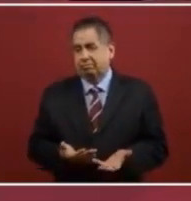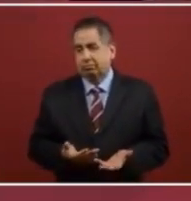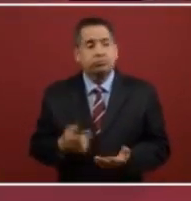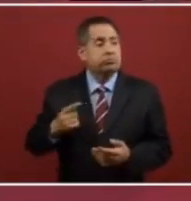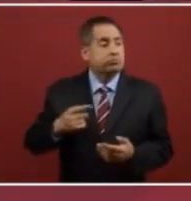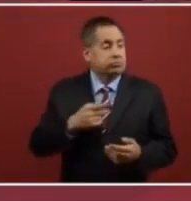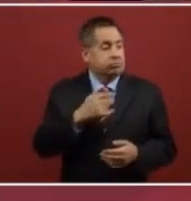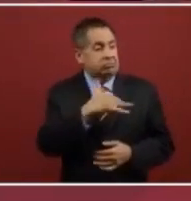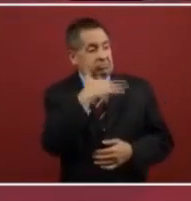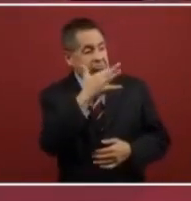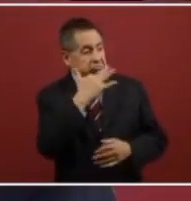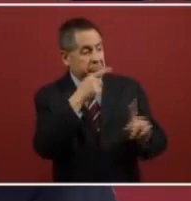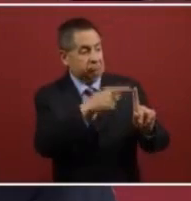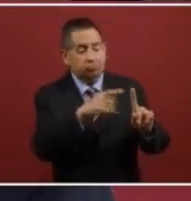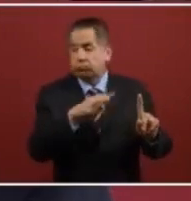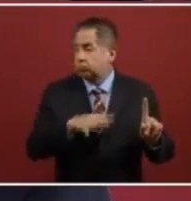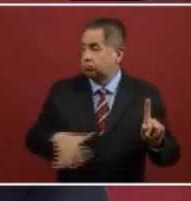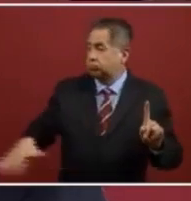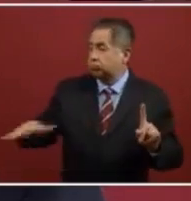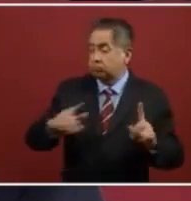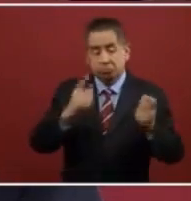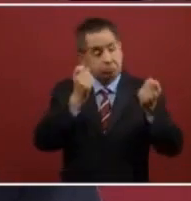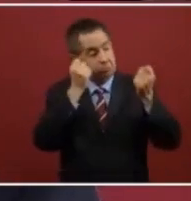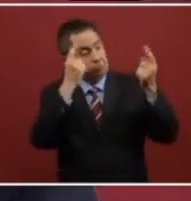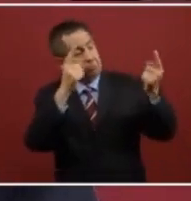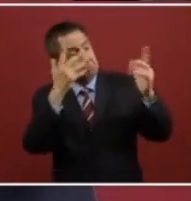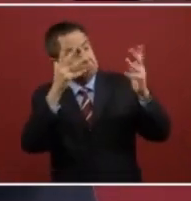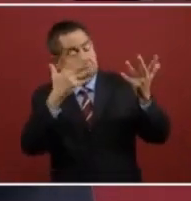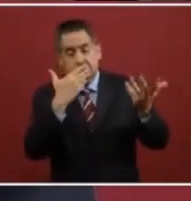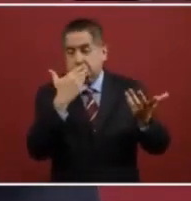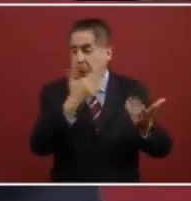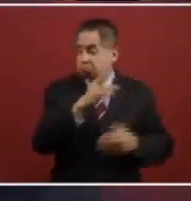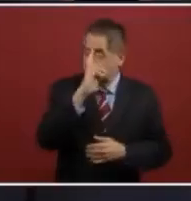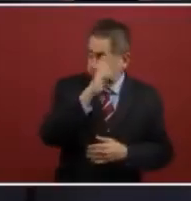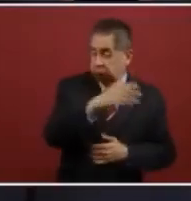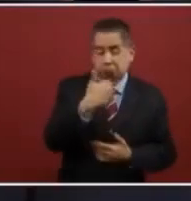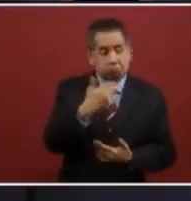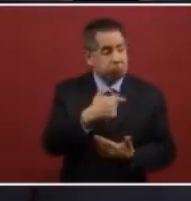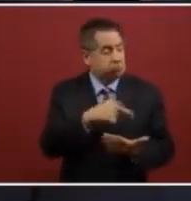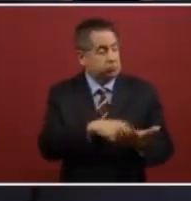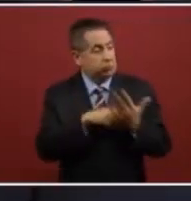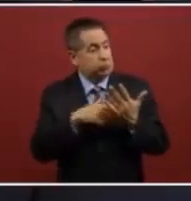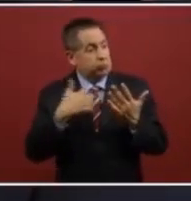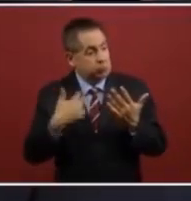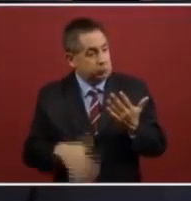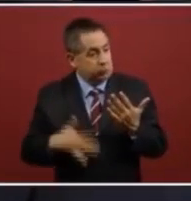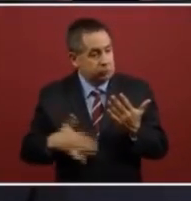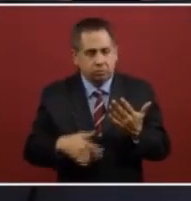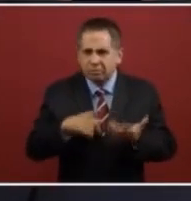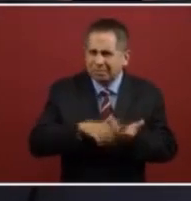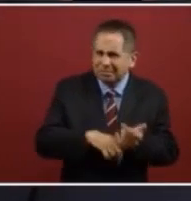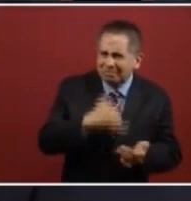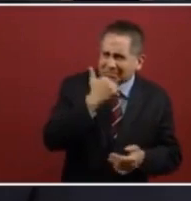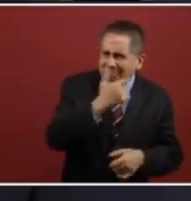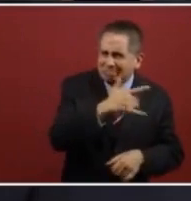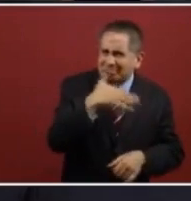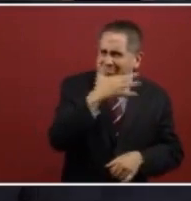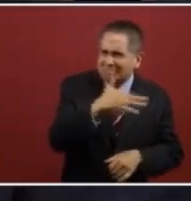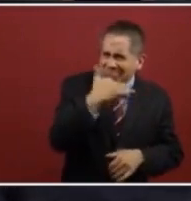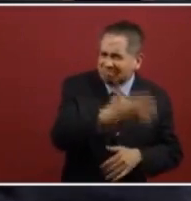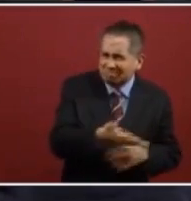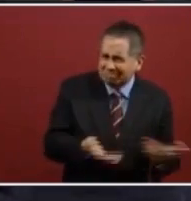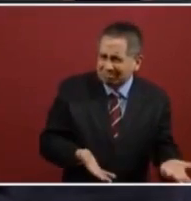aplaudido, Like they applauded reconocido, and recognized that he was se le being ponía de corrupt. ejemplo. And they used him as an example.